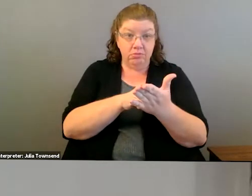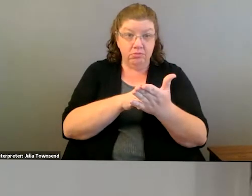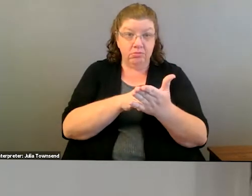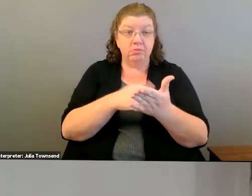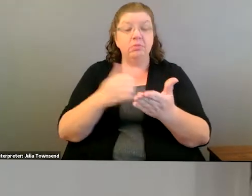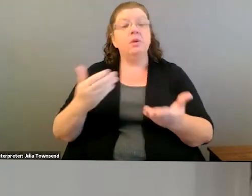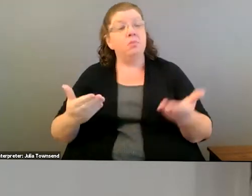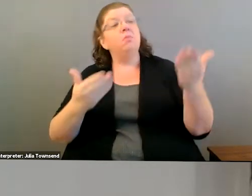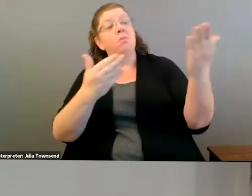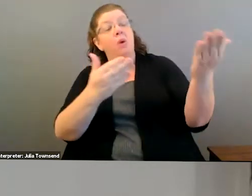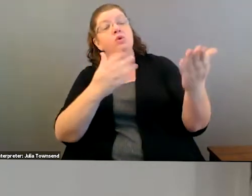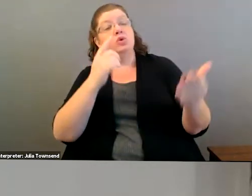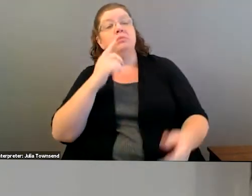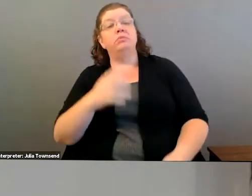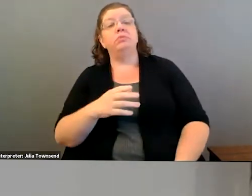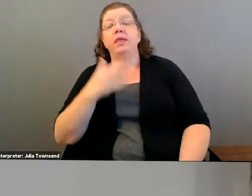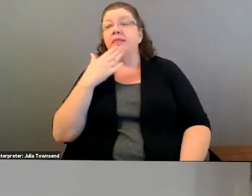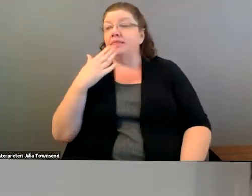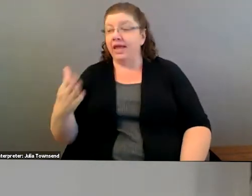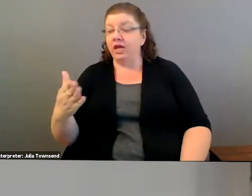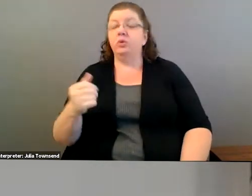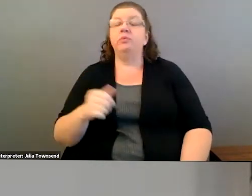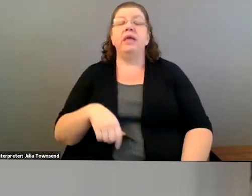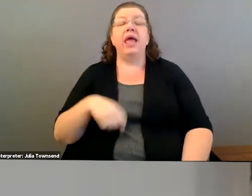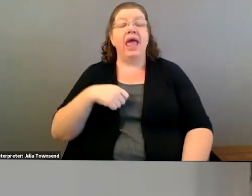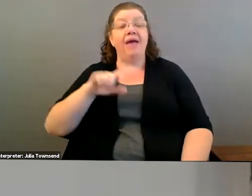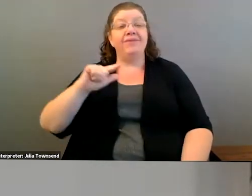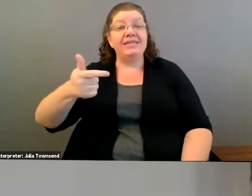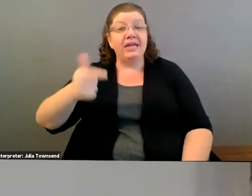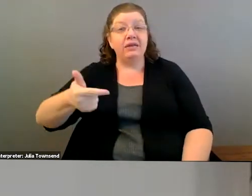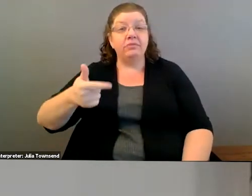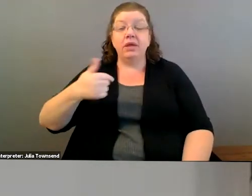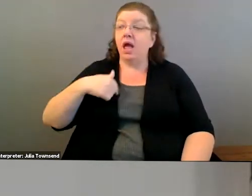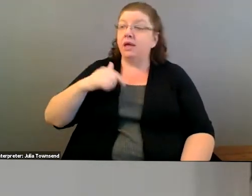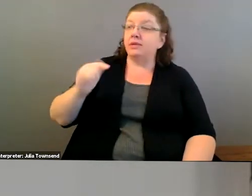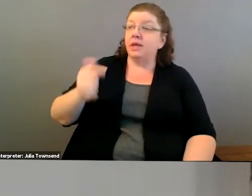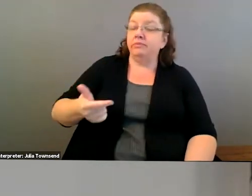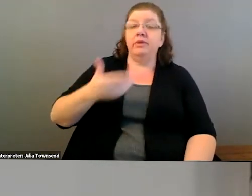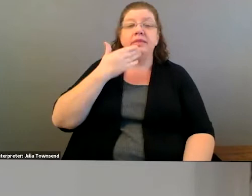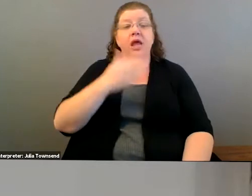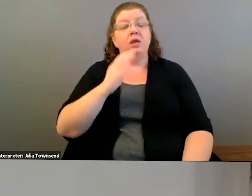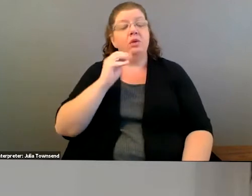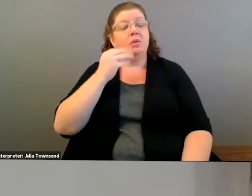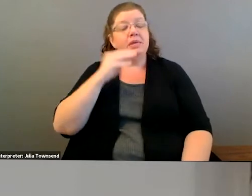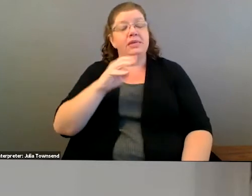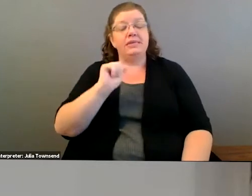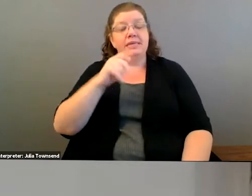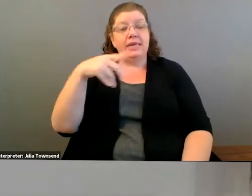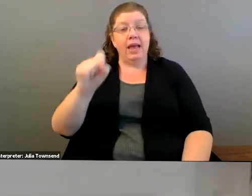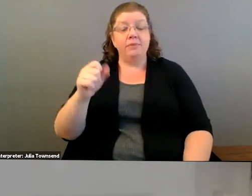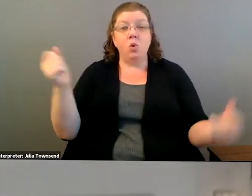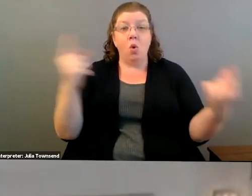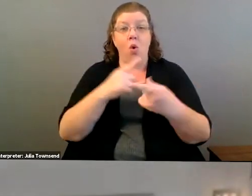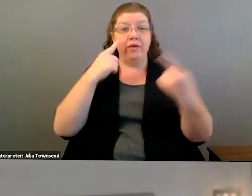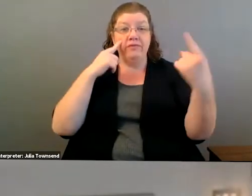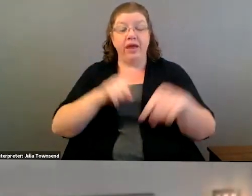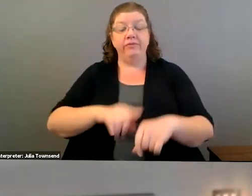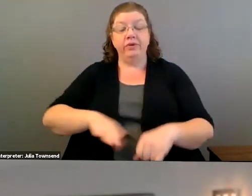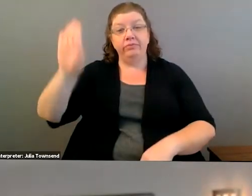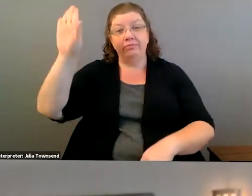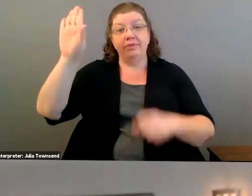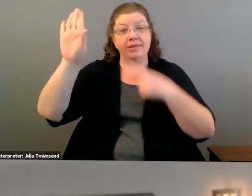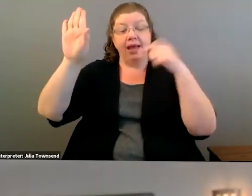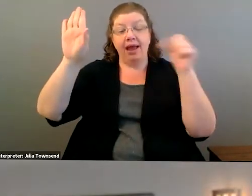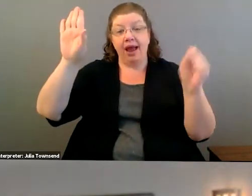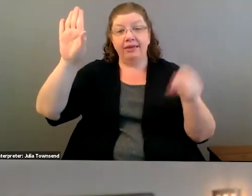Motion to move the consent agenda. Thank you so much. And a second, please. Second. Thank you, Ms. Capps. All in favor signify by raising your hand